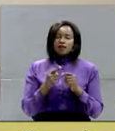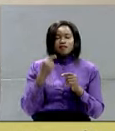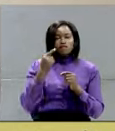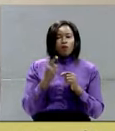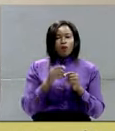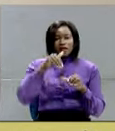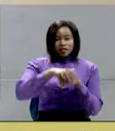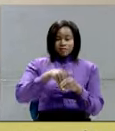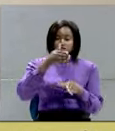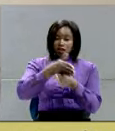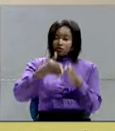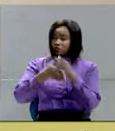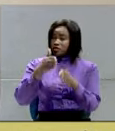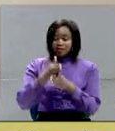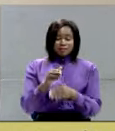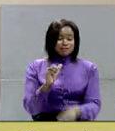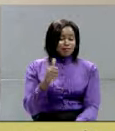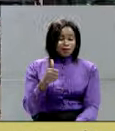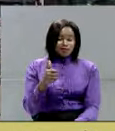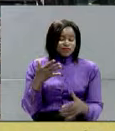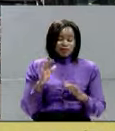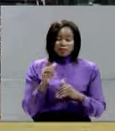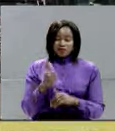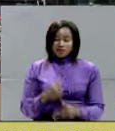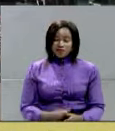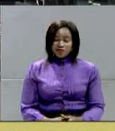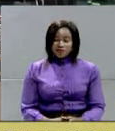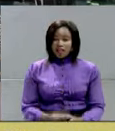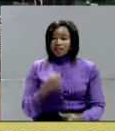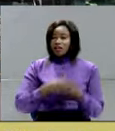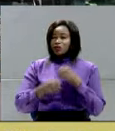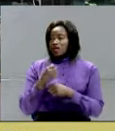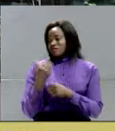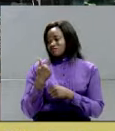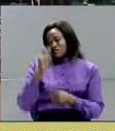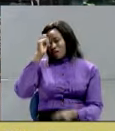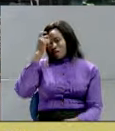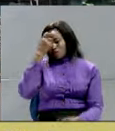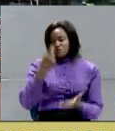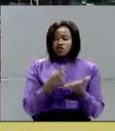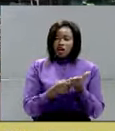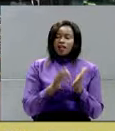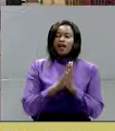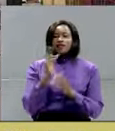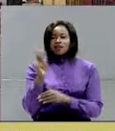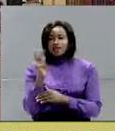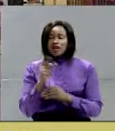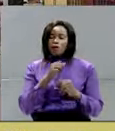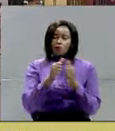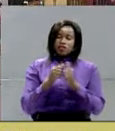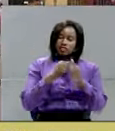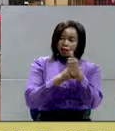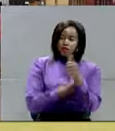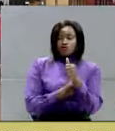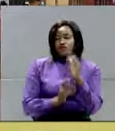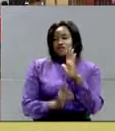concerned, it's not yet complete. In the recent years, government of Uganda and Kenya, with the support of development